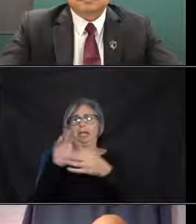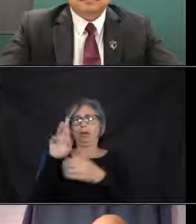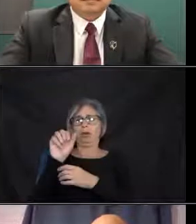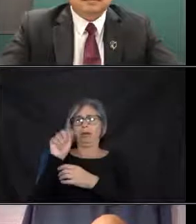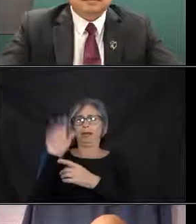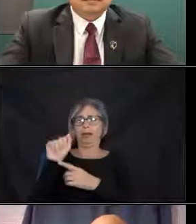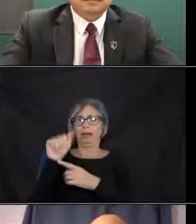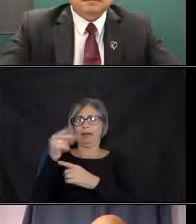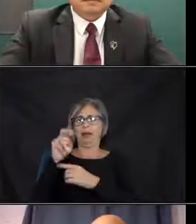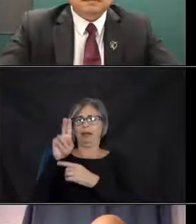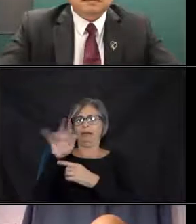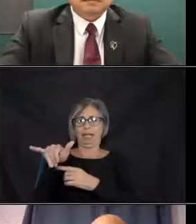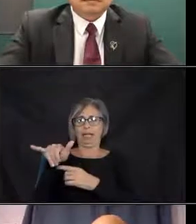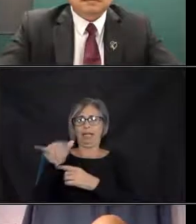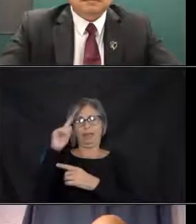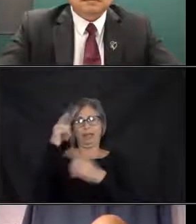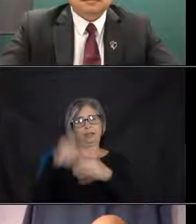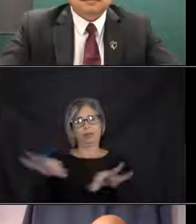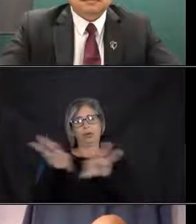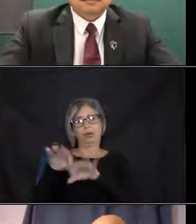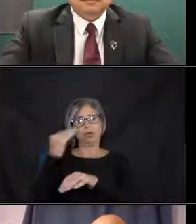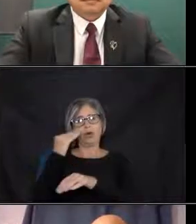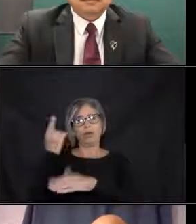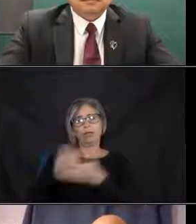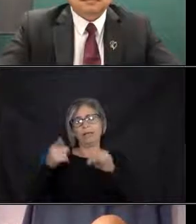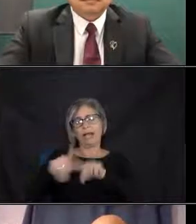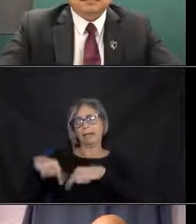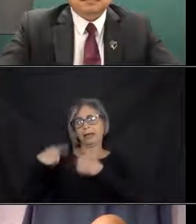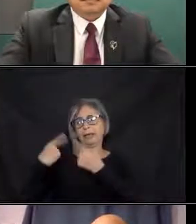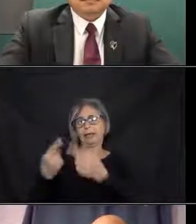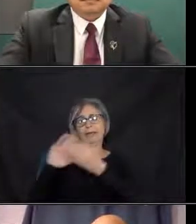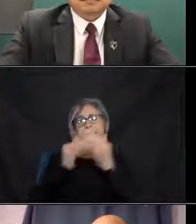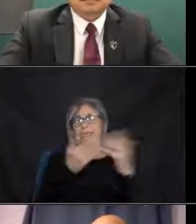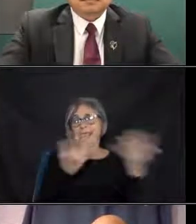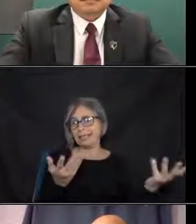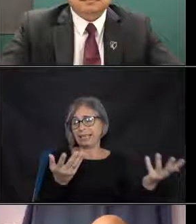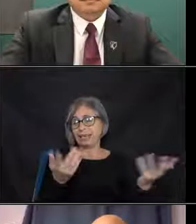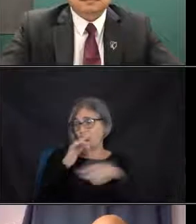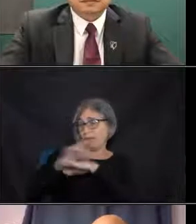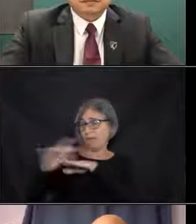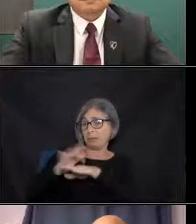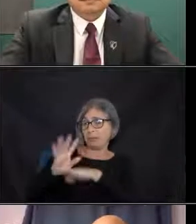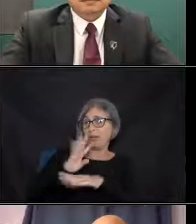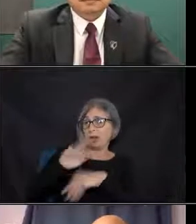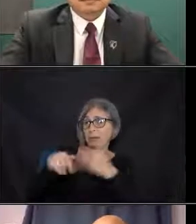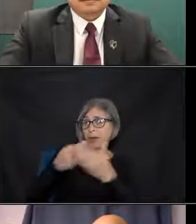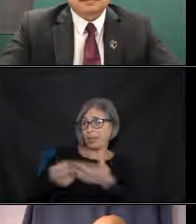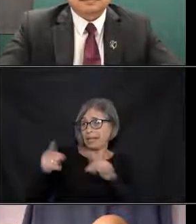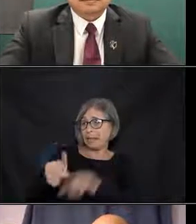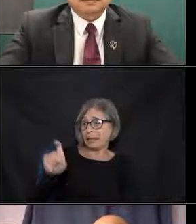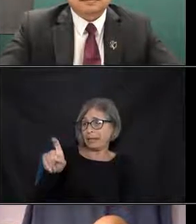for the city to know what's going on. So, Rebecca, are you available to speak about what's happening?